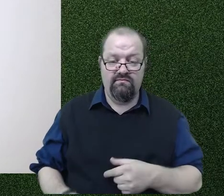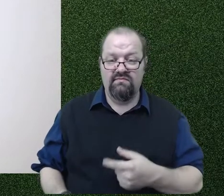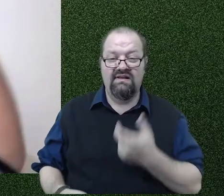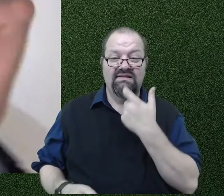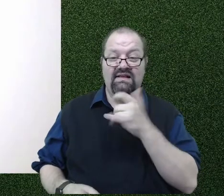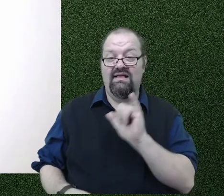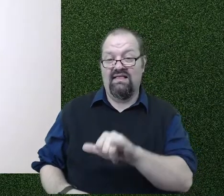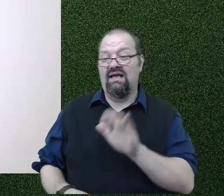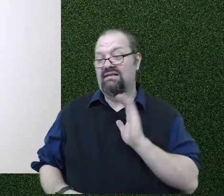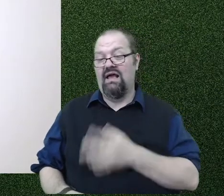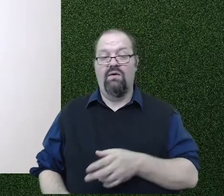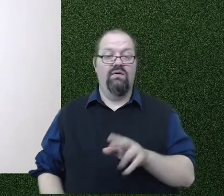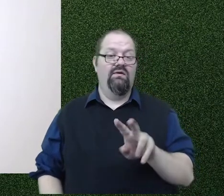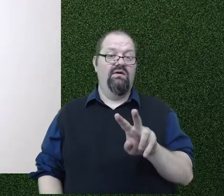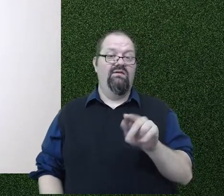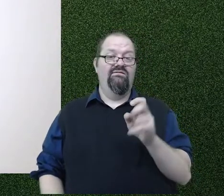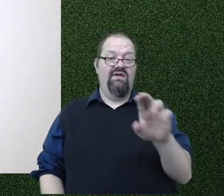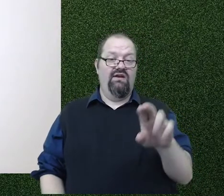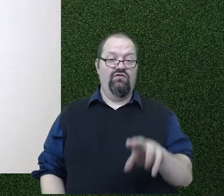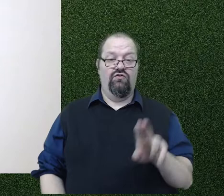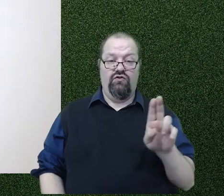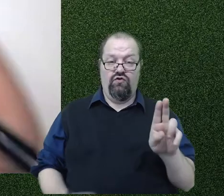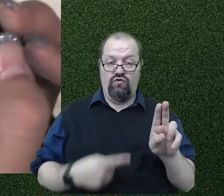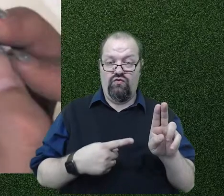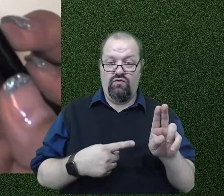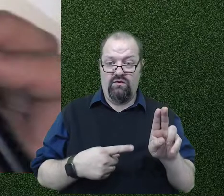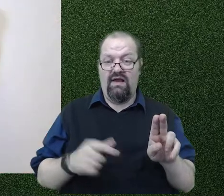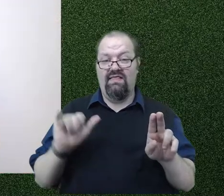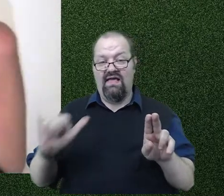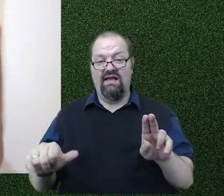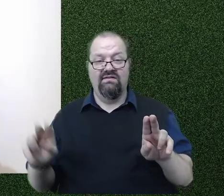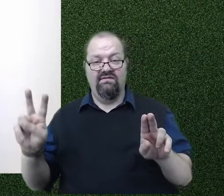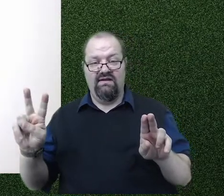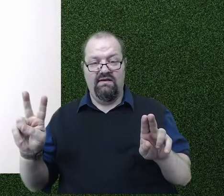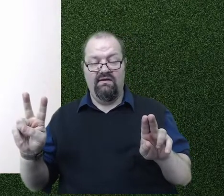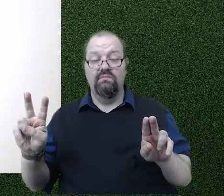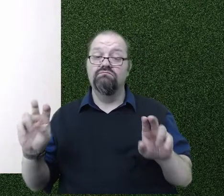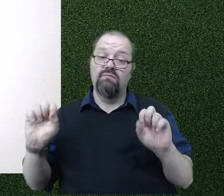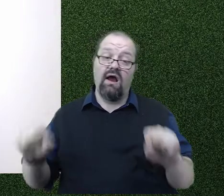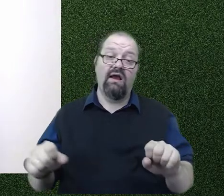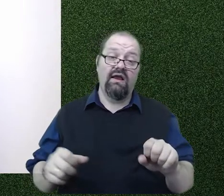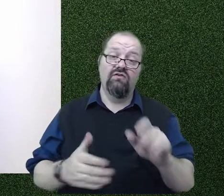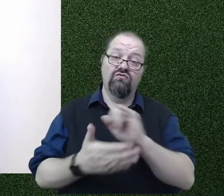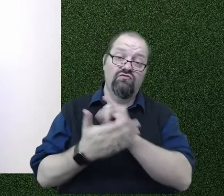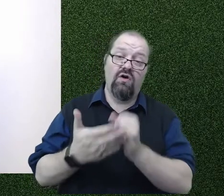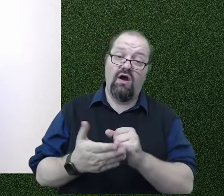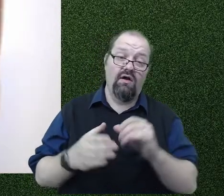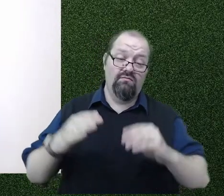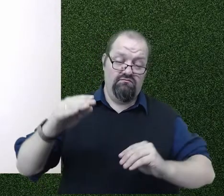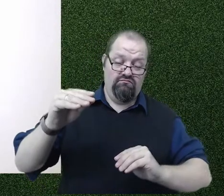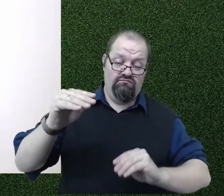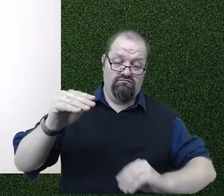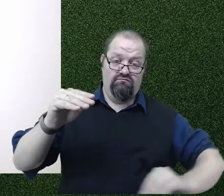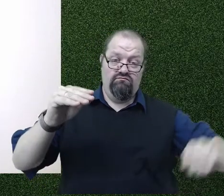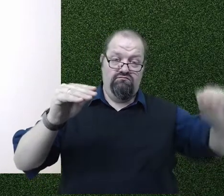U, and this is the vector V. If I wanted, I could draw that vector U up here as well,